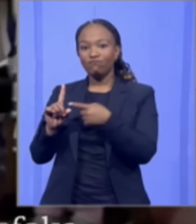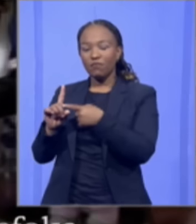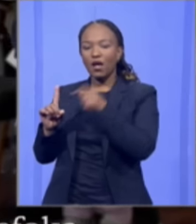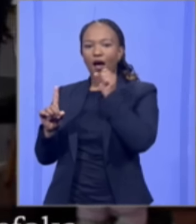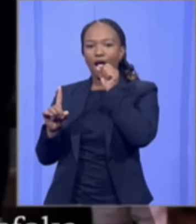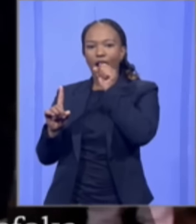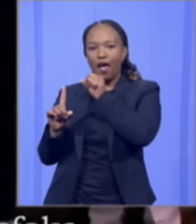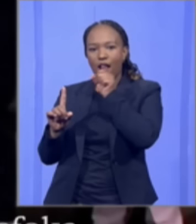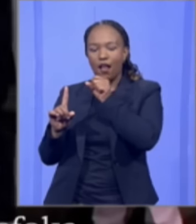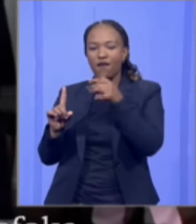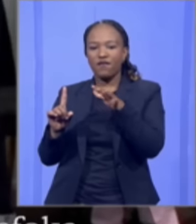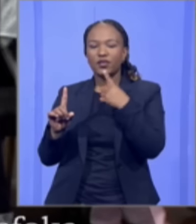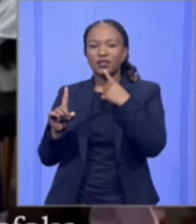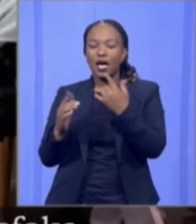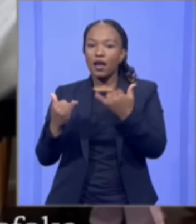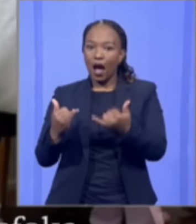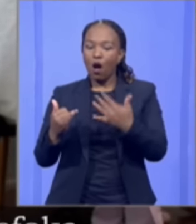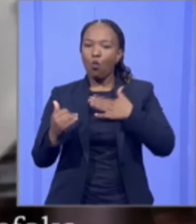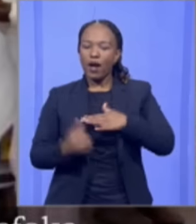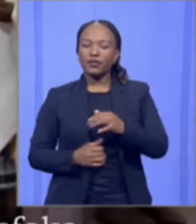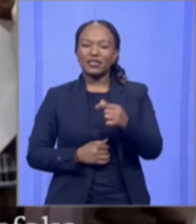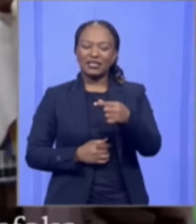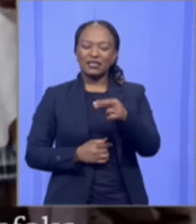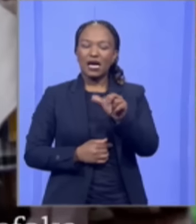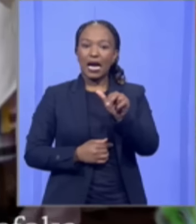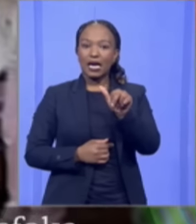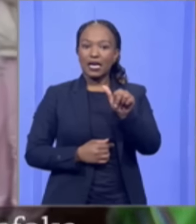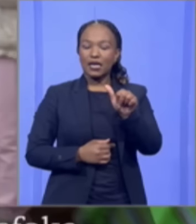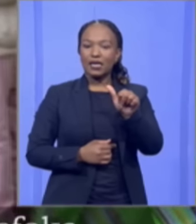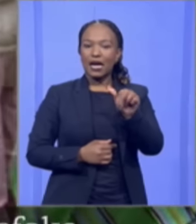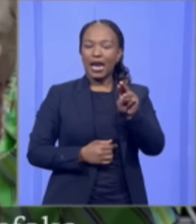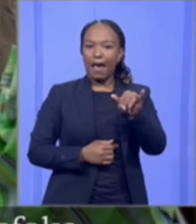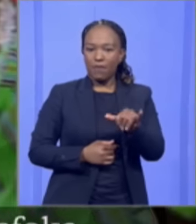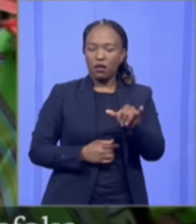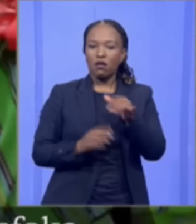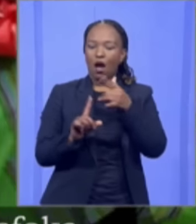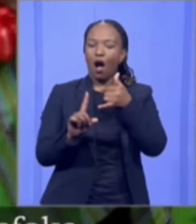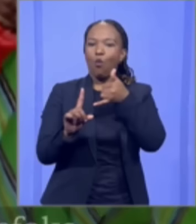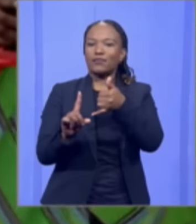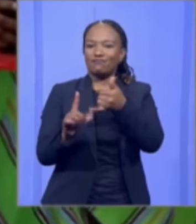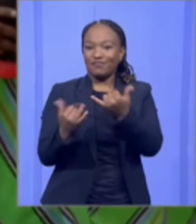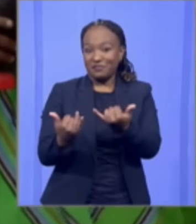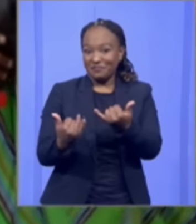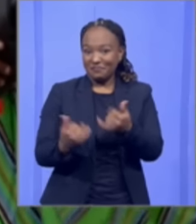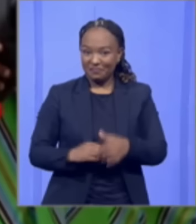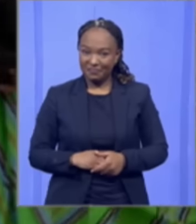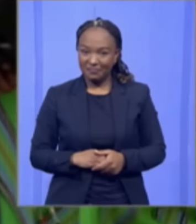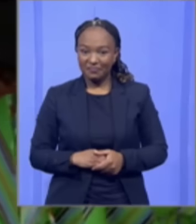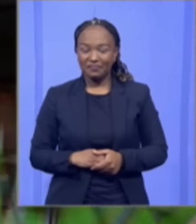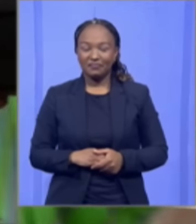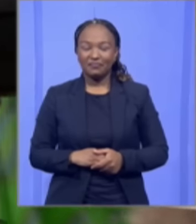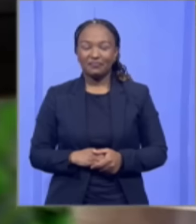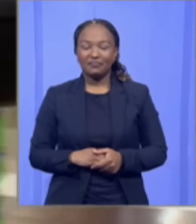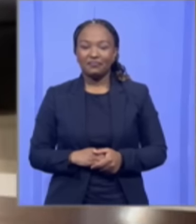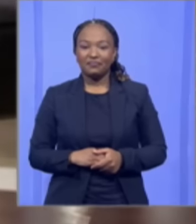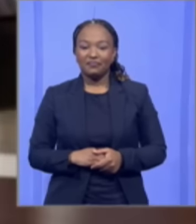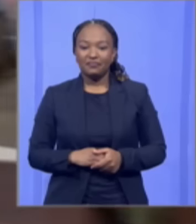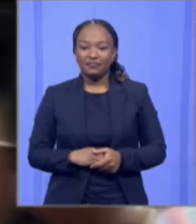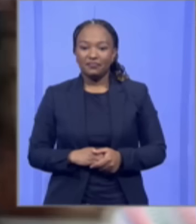se batla sekgala sa Grammy. Offense Stimo, SABC News, OR Tambo International